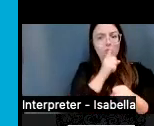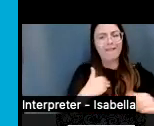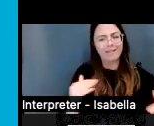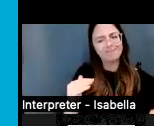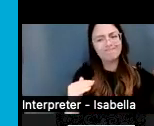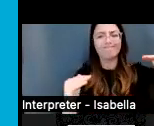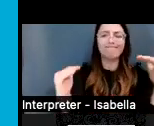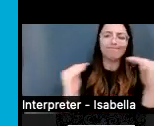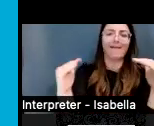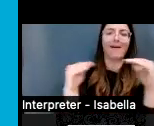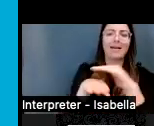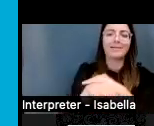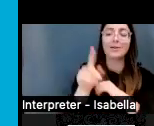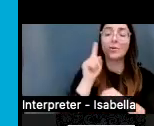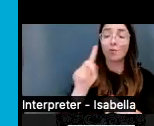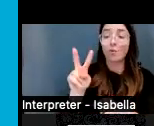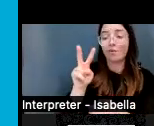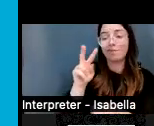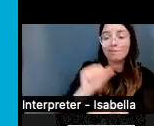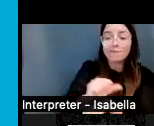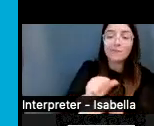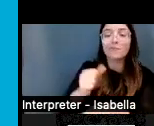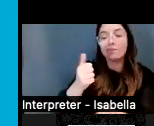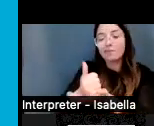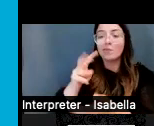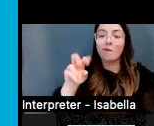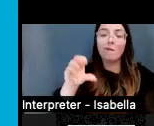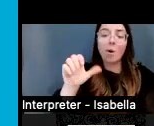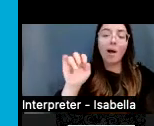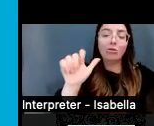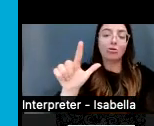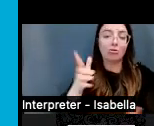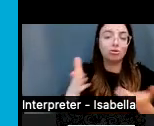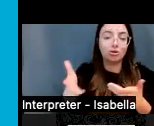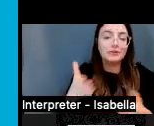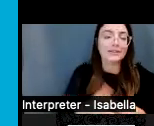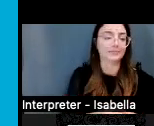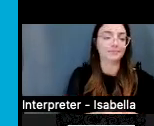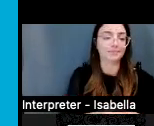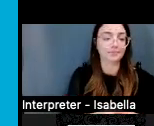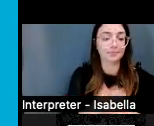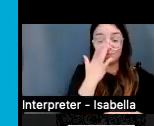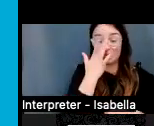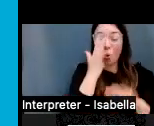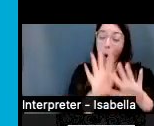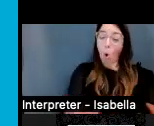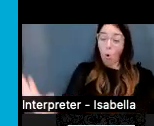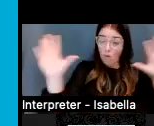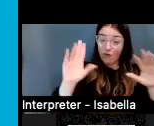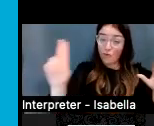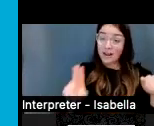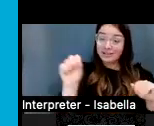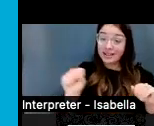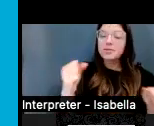services. So across the country, many CAP programs are housed outside of state